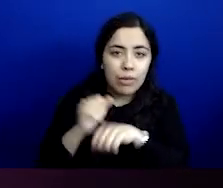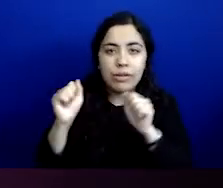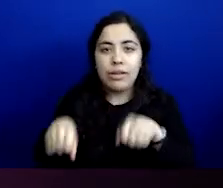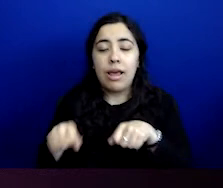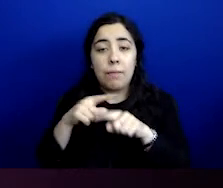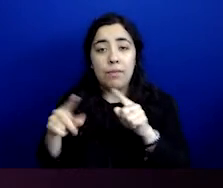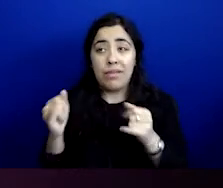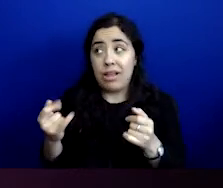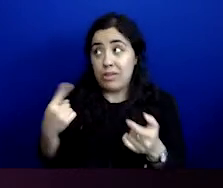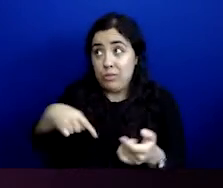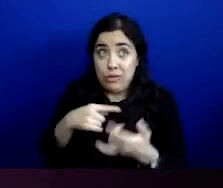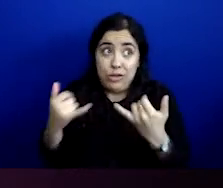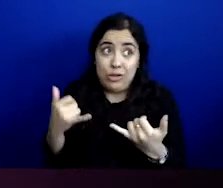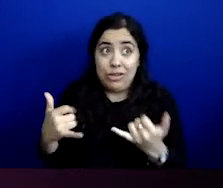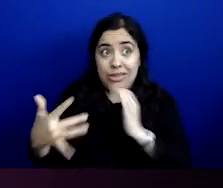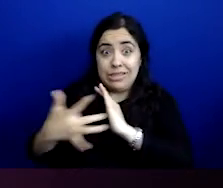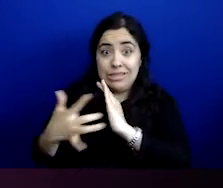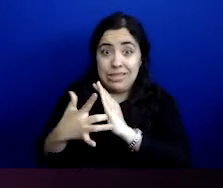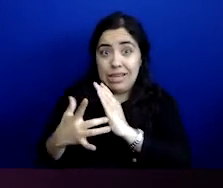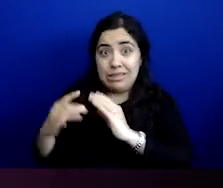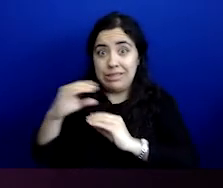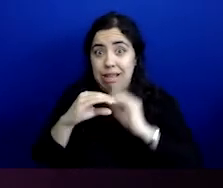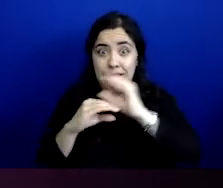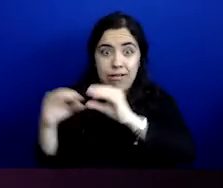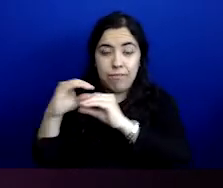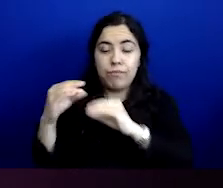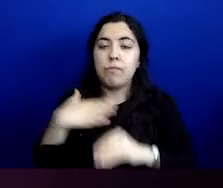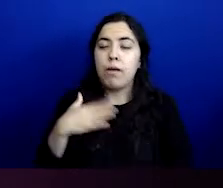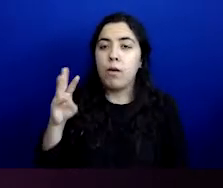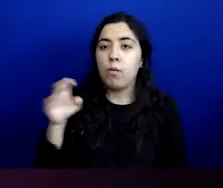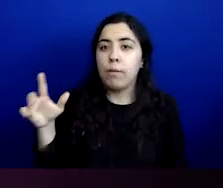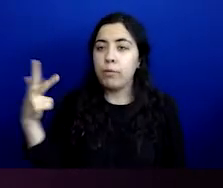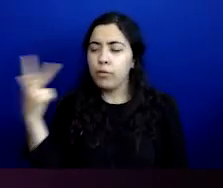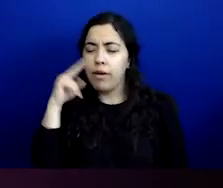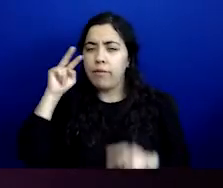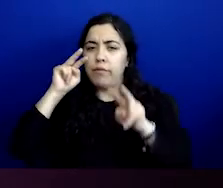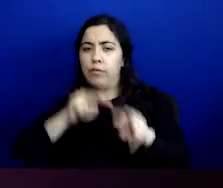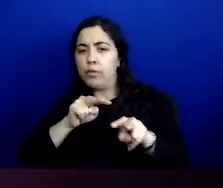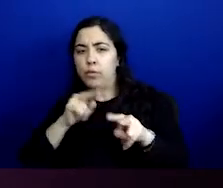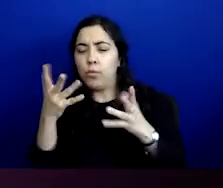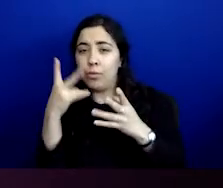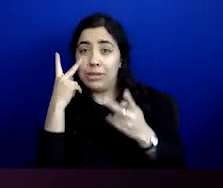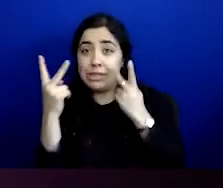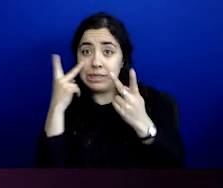on the current tech stack. So the way I look at Web3 and